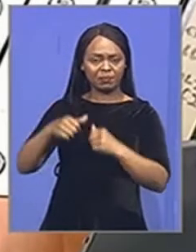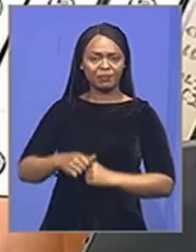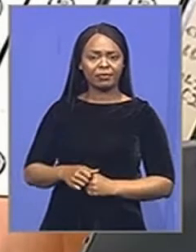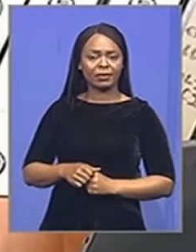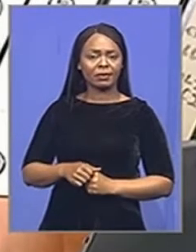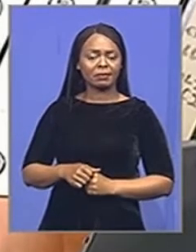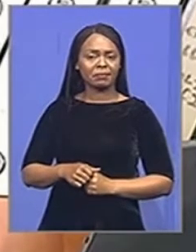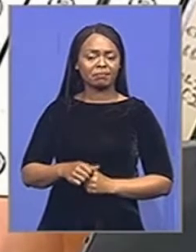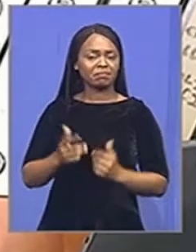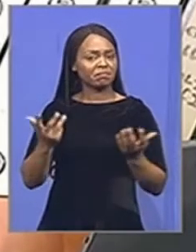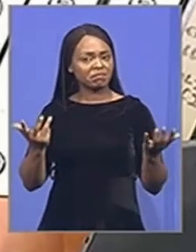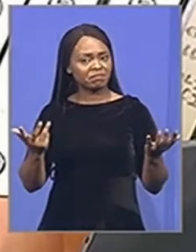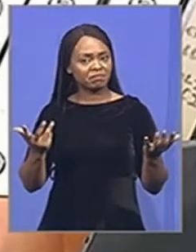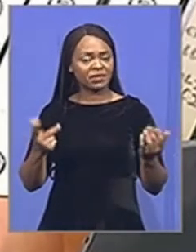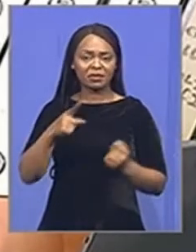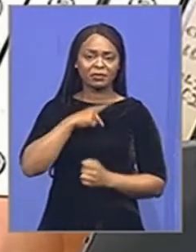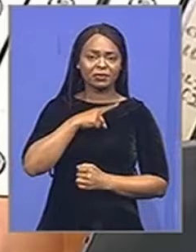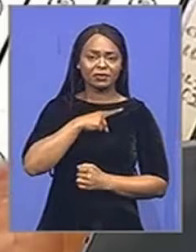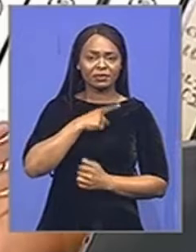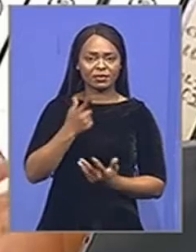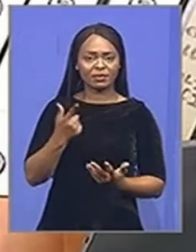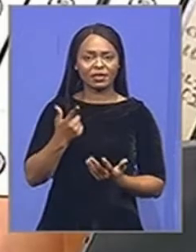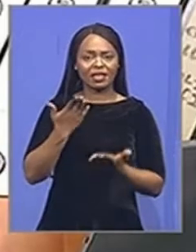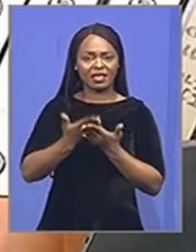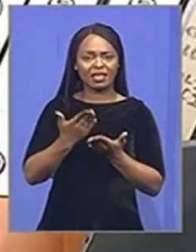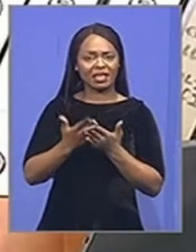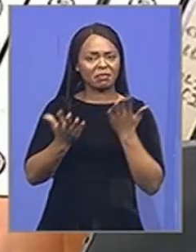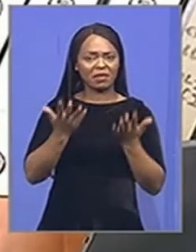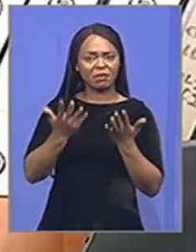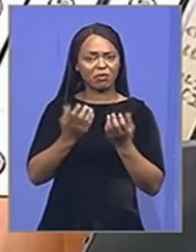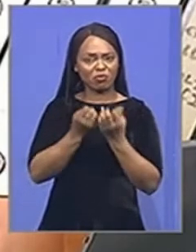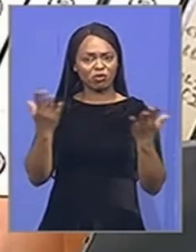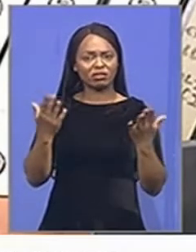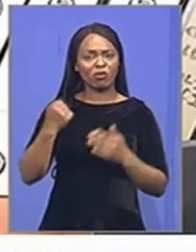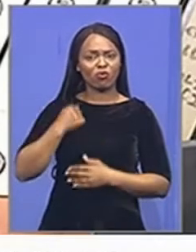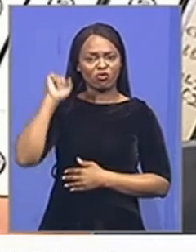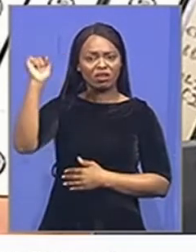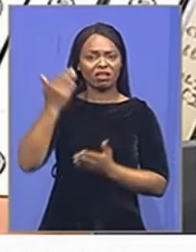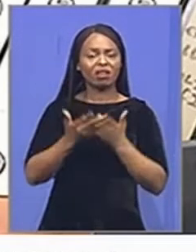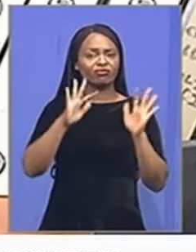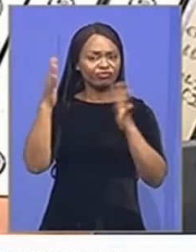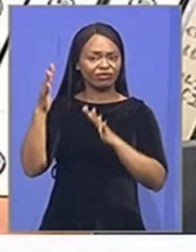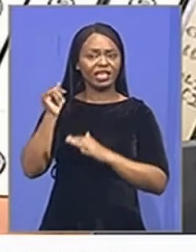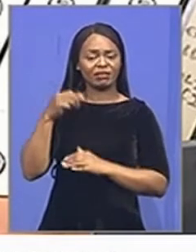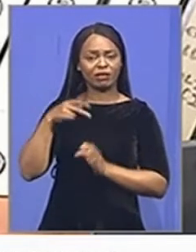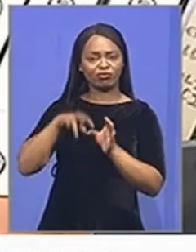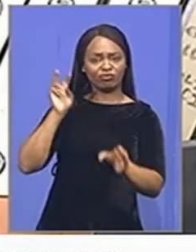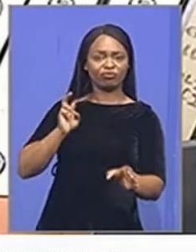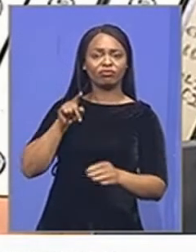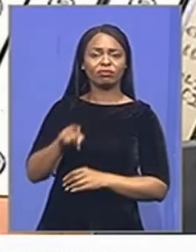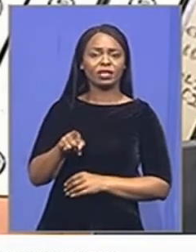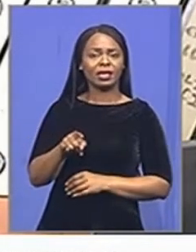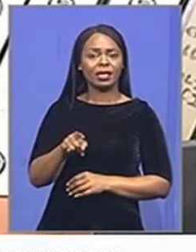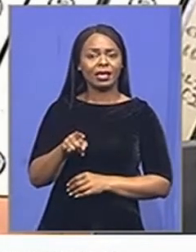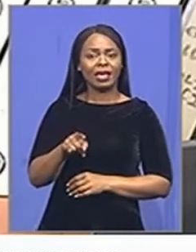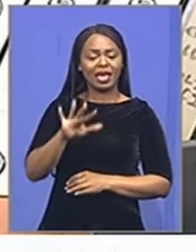While I would have earned quite a lot of praise from many quarters, this action of resignation